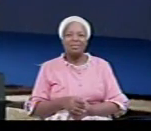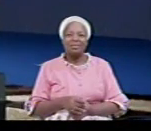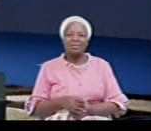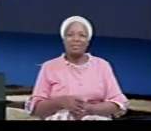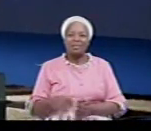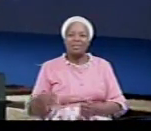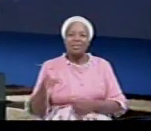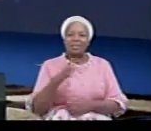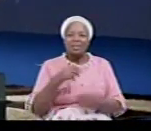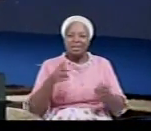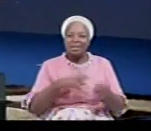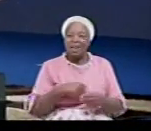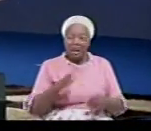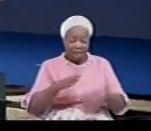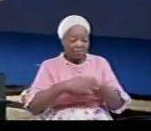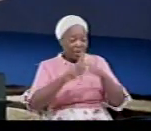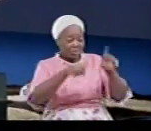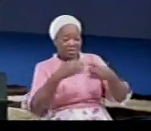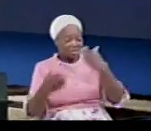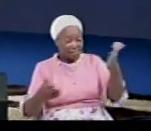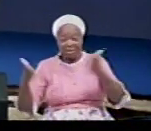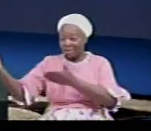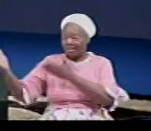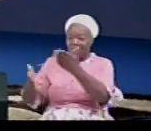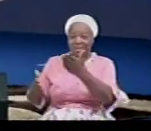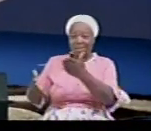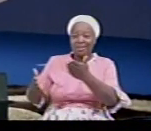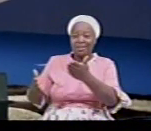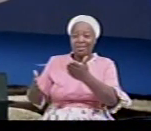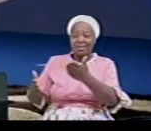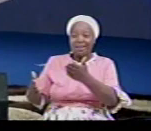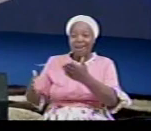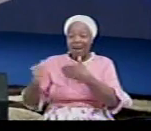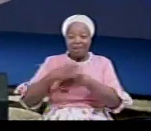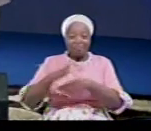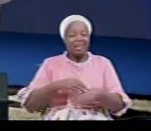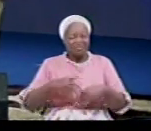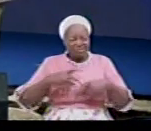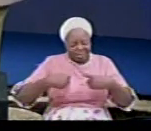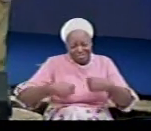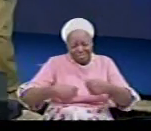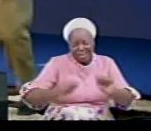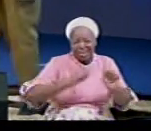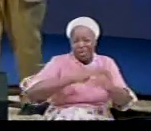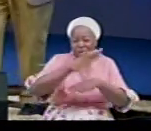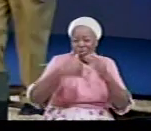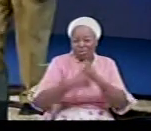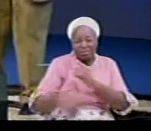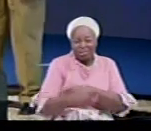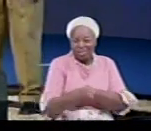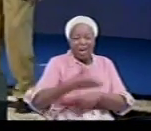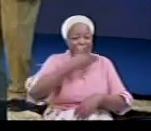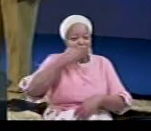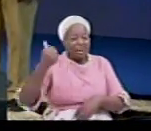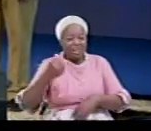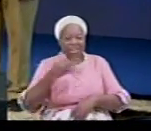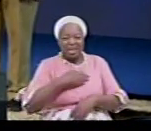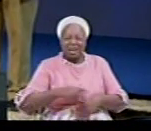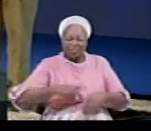After going up and down, after trying their best, after struggling over